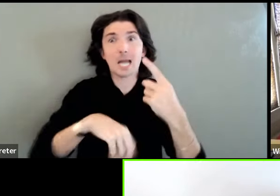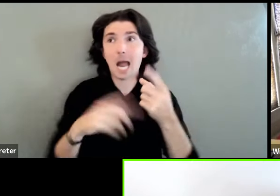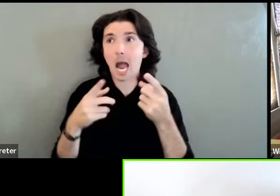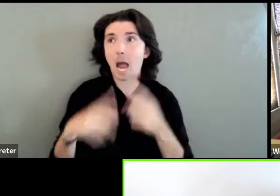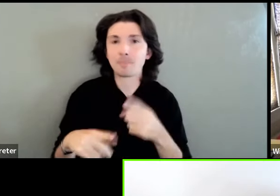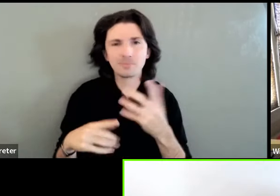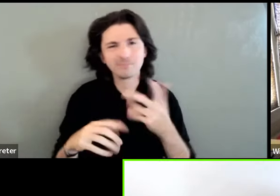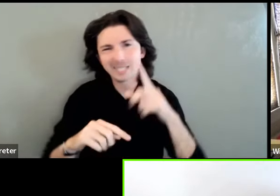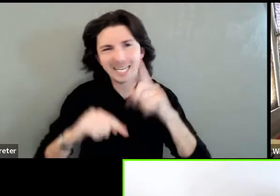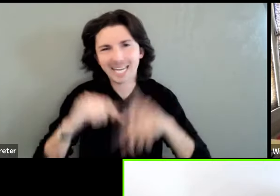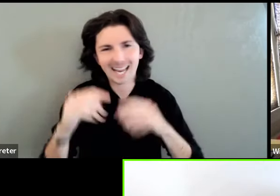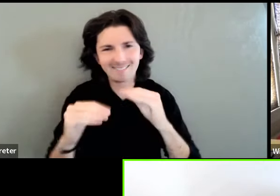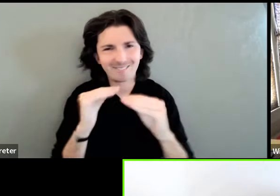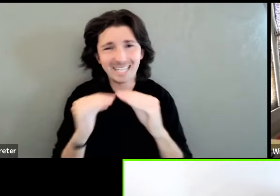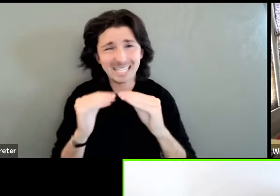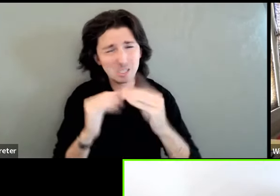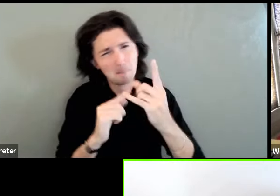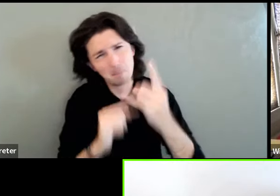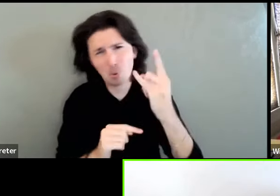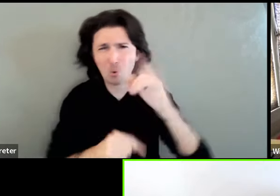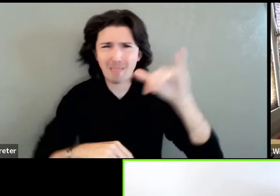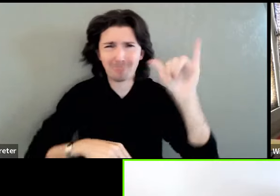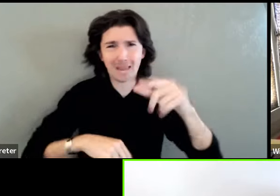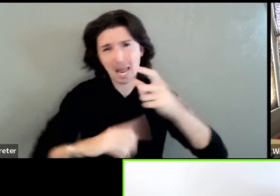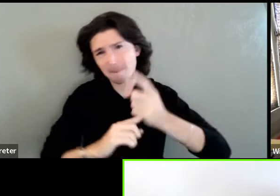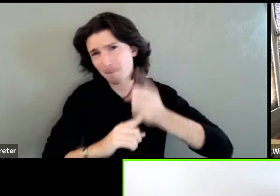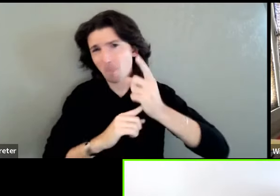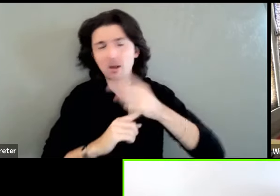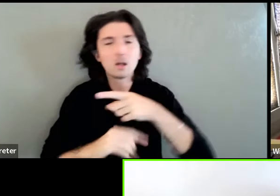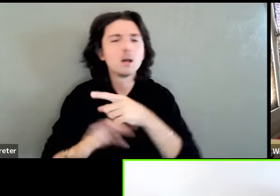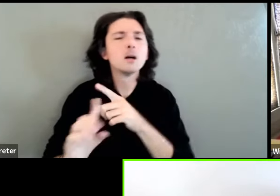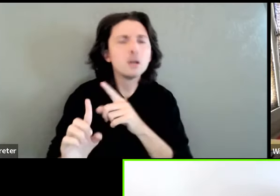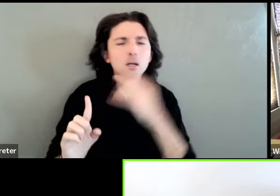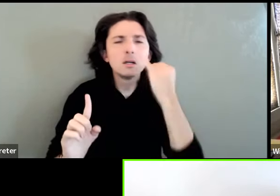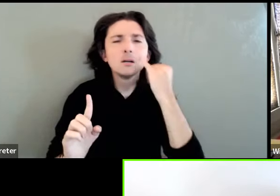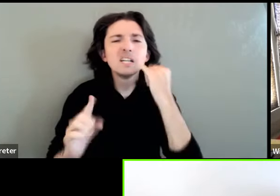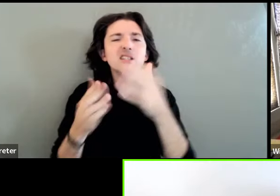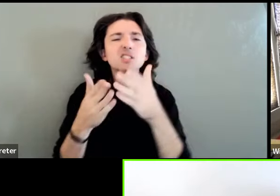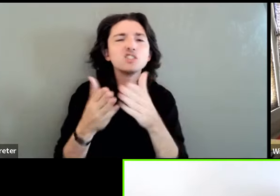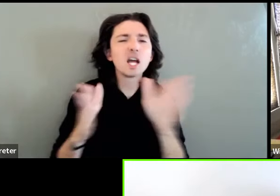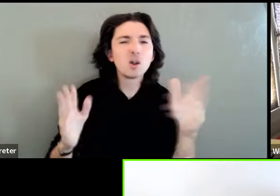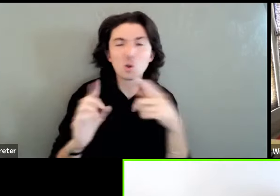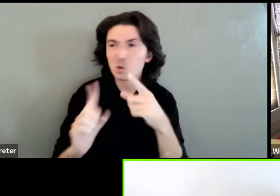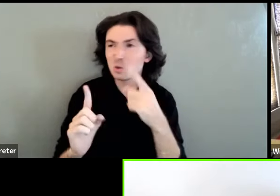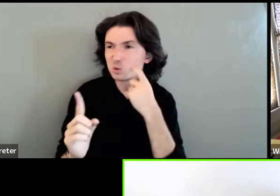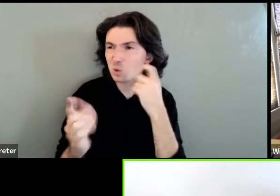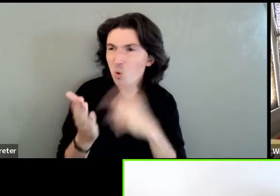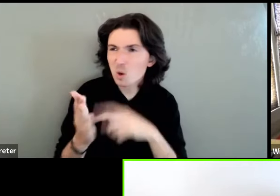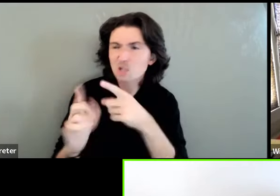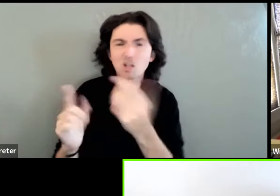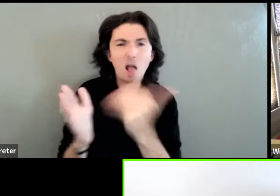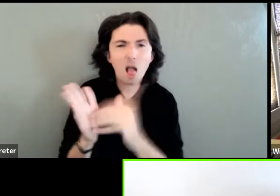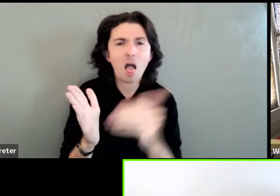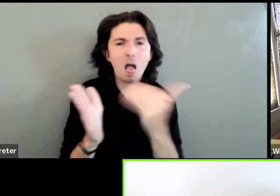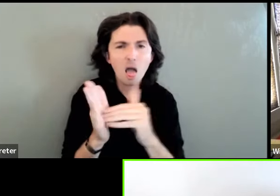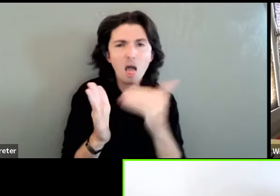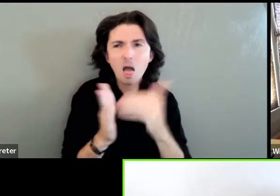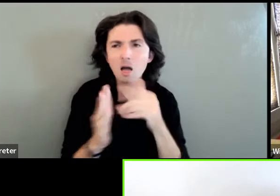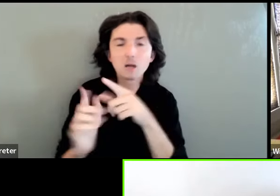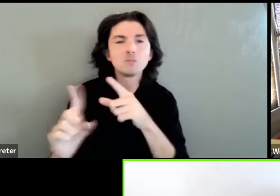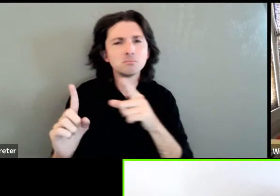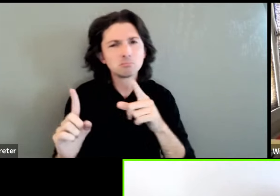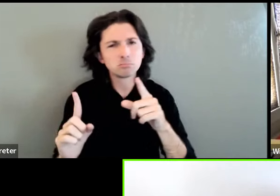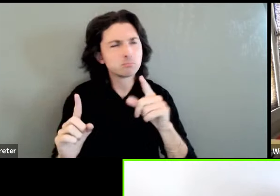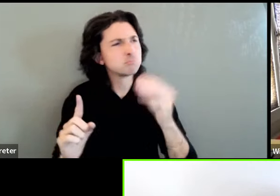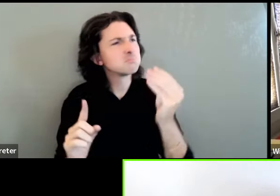a issue with your well-being because you're not being able to eat or something like that, we can definitely have that discussion